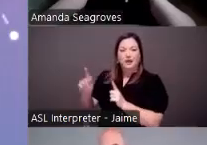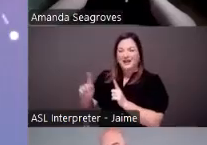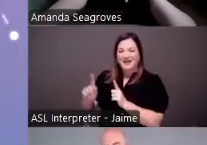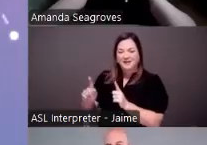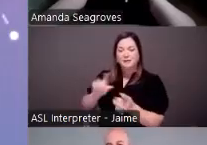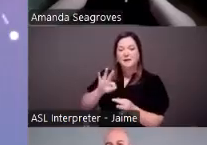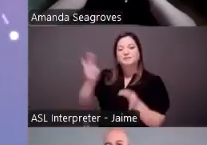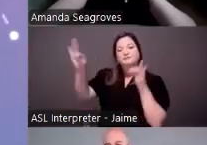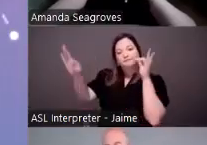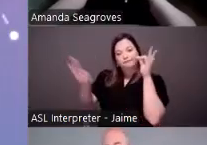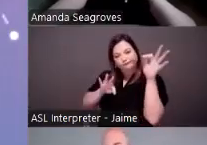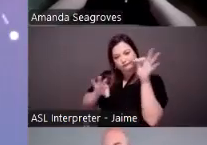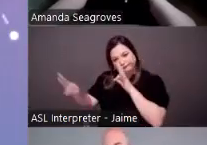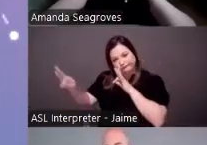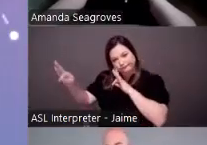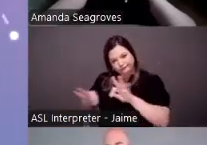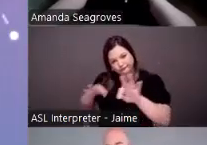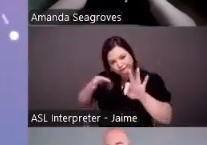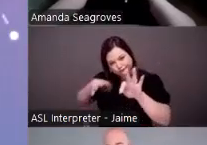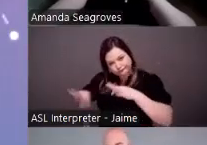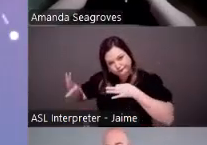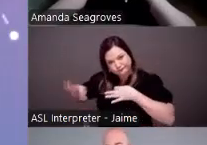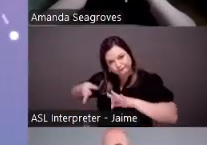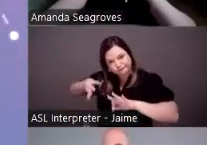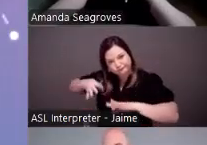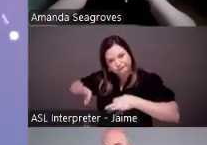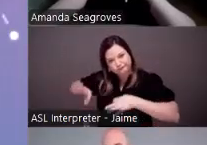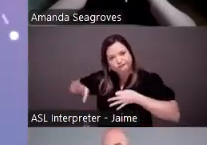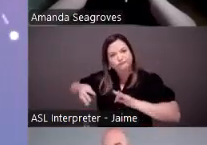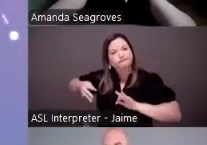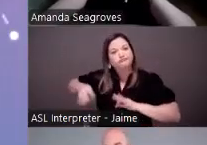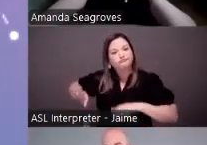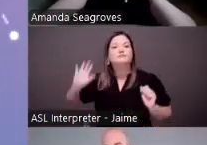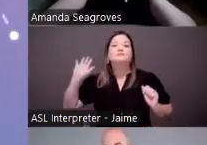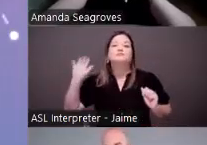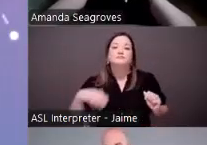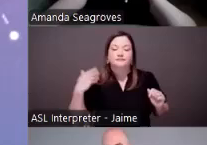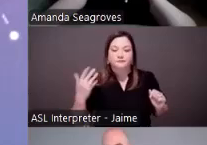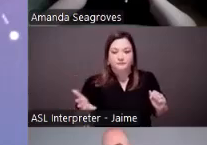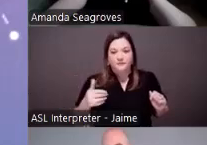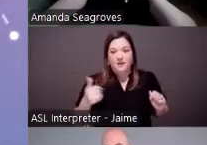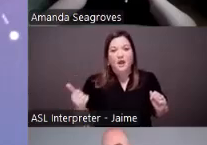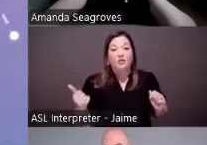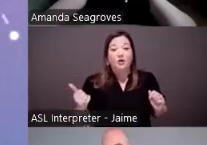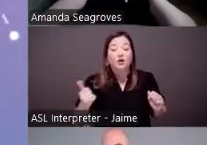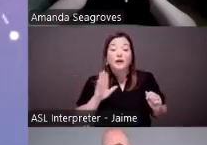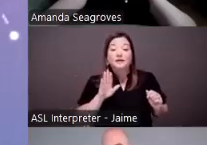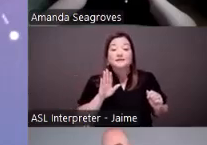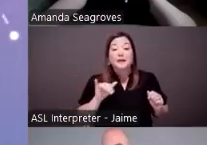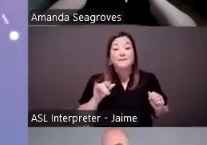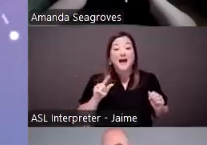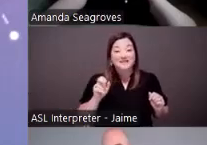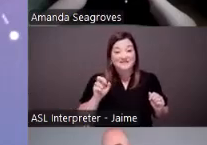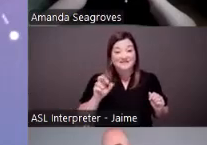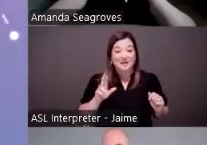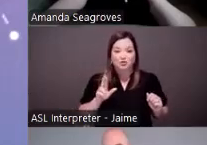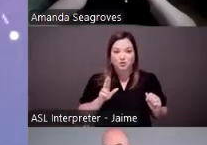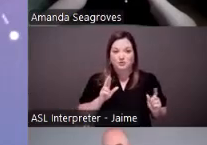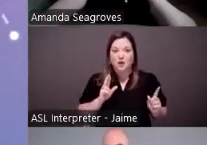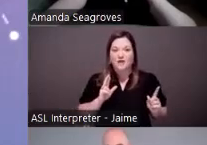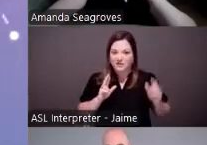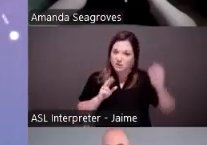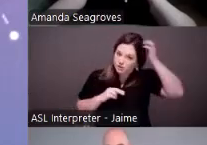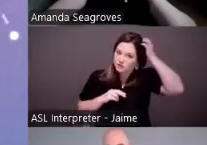The other side of this is where the caregiver is just the bystander. And over here, it is